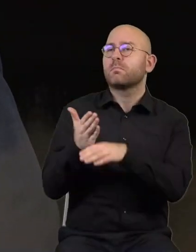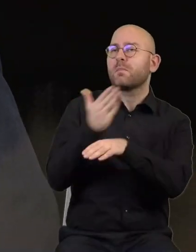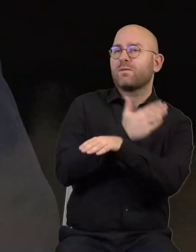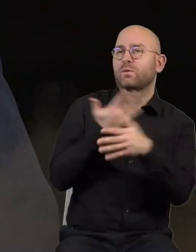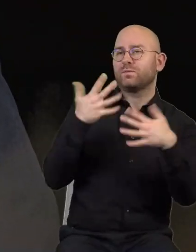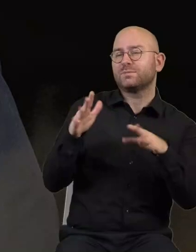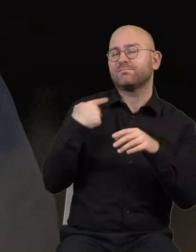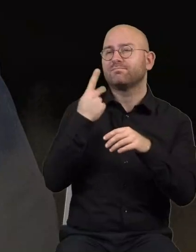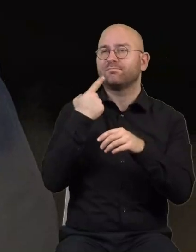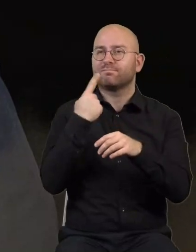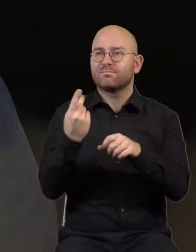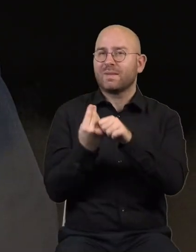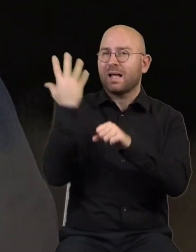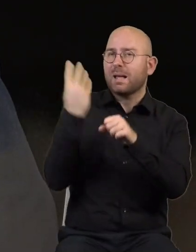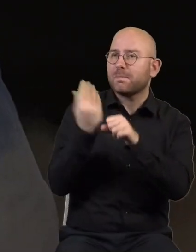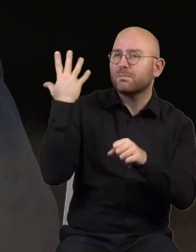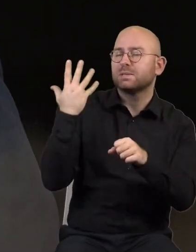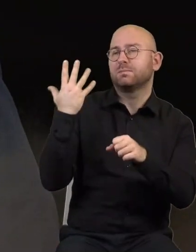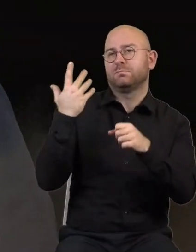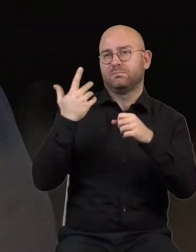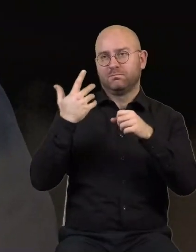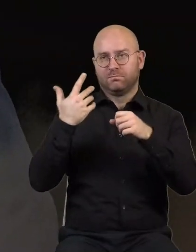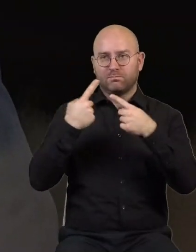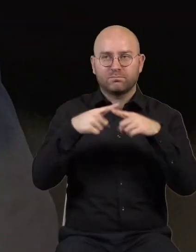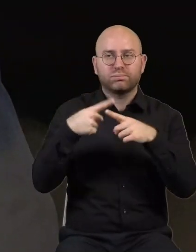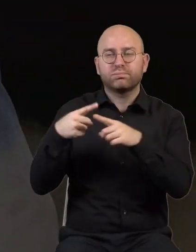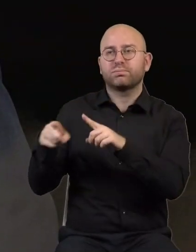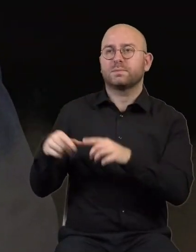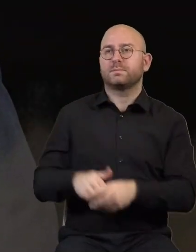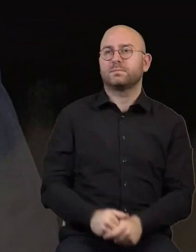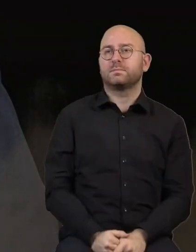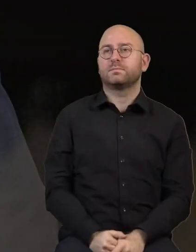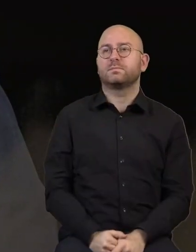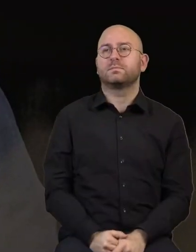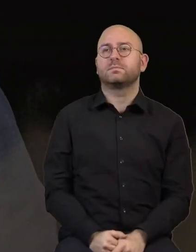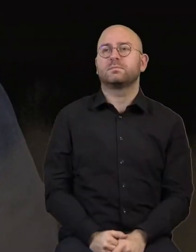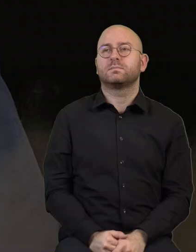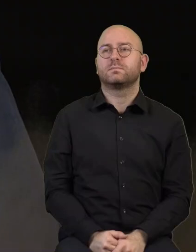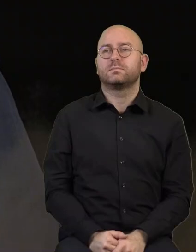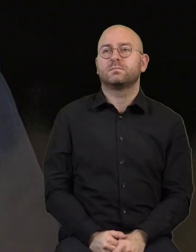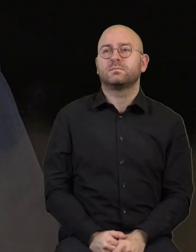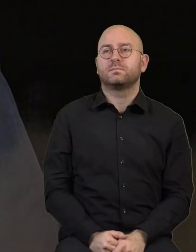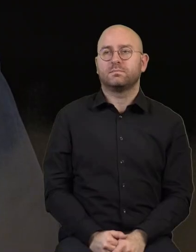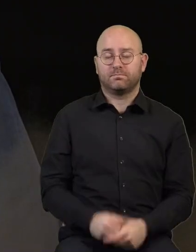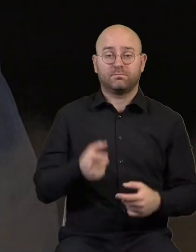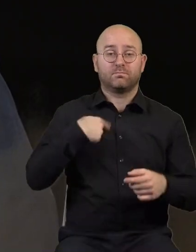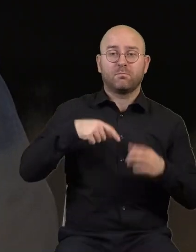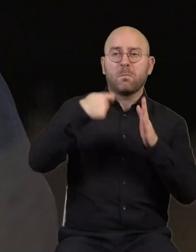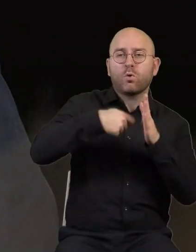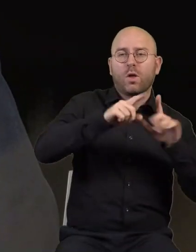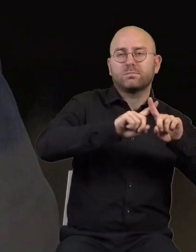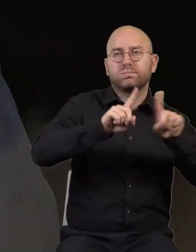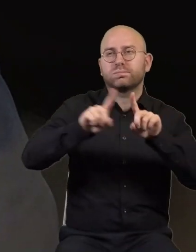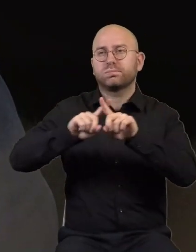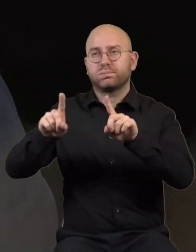So when we work with projects with cohesion policy funding, we always